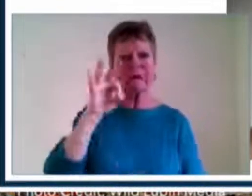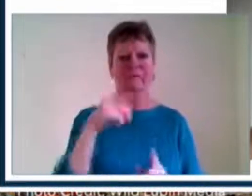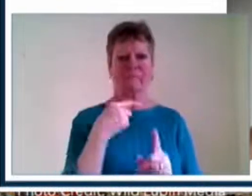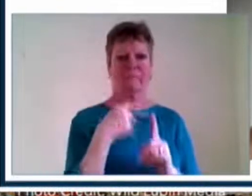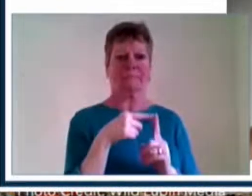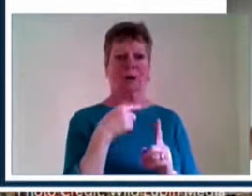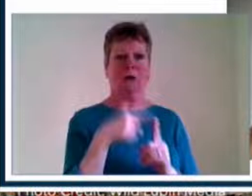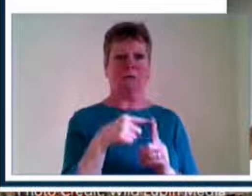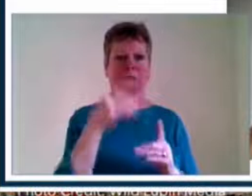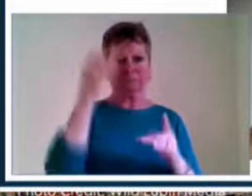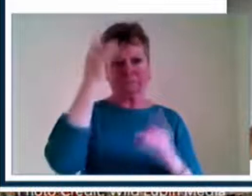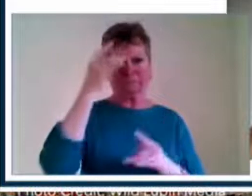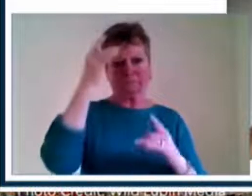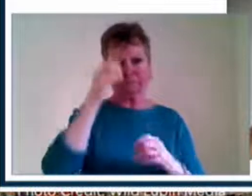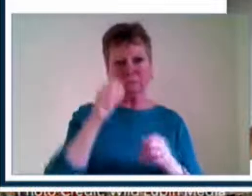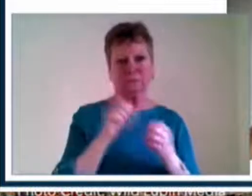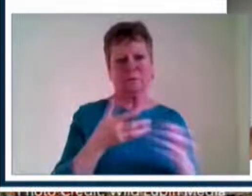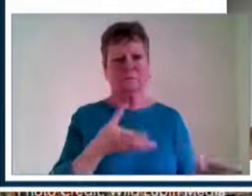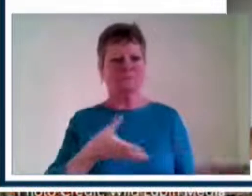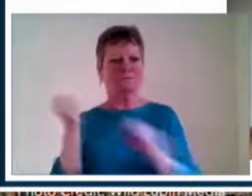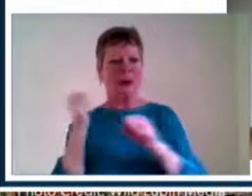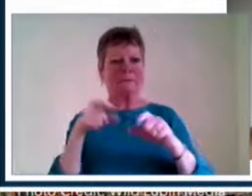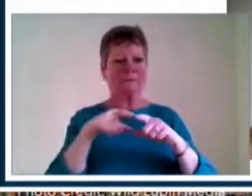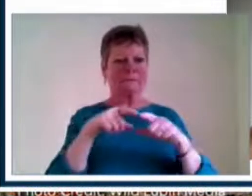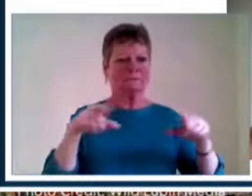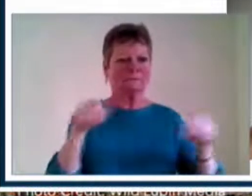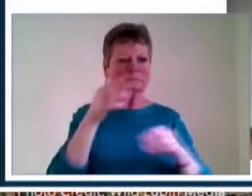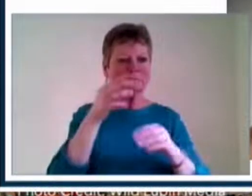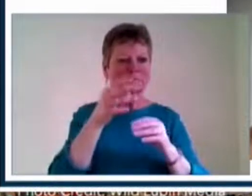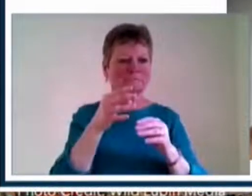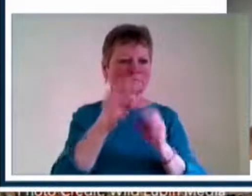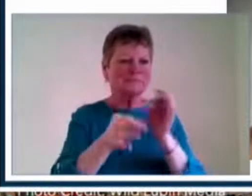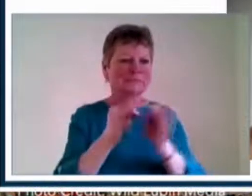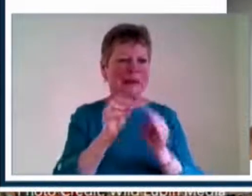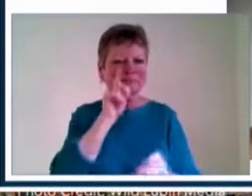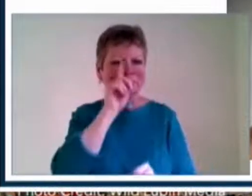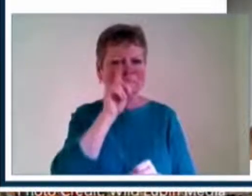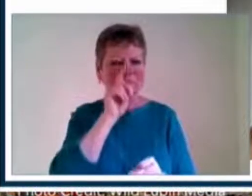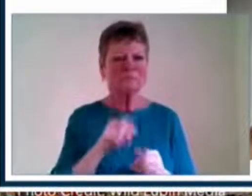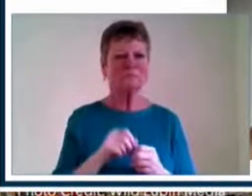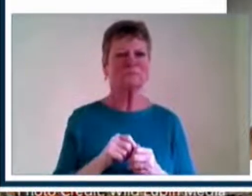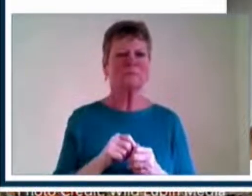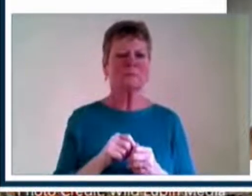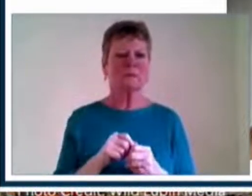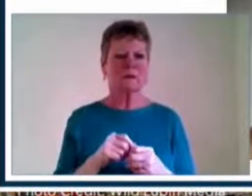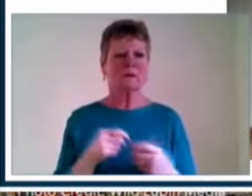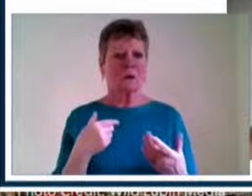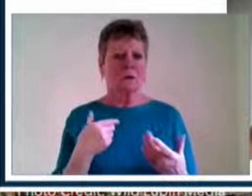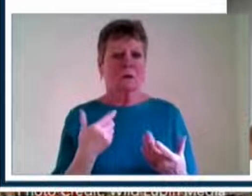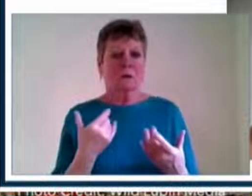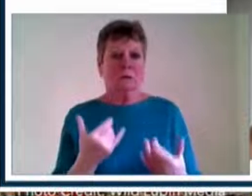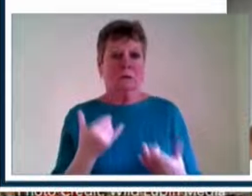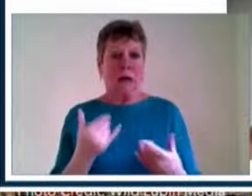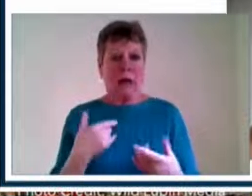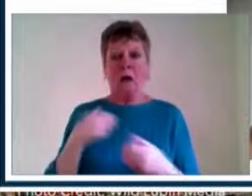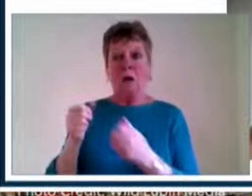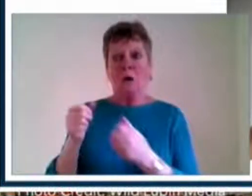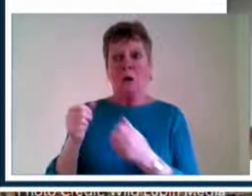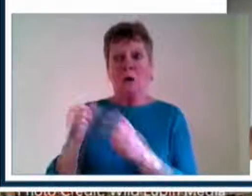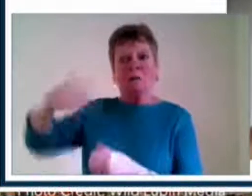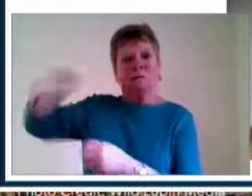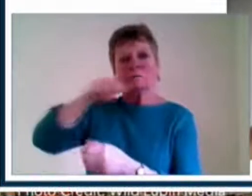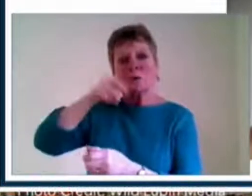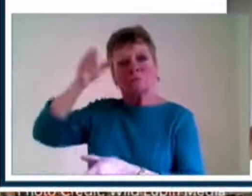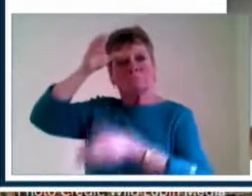with a rapid test. So we are doing some work right now with our epidemiologists